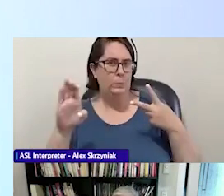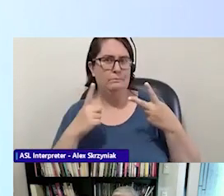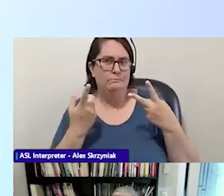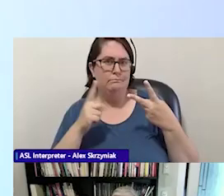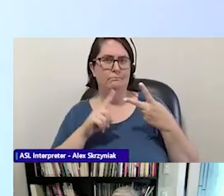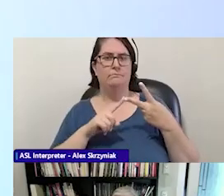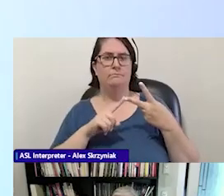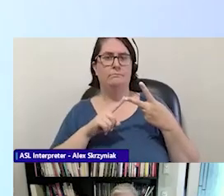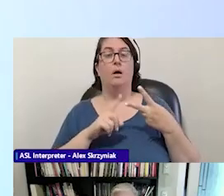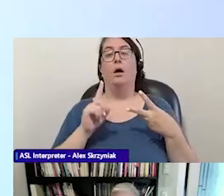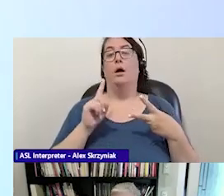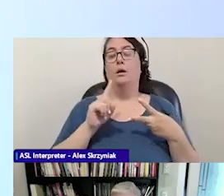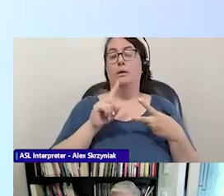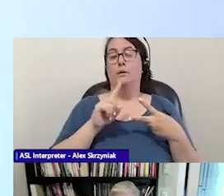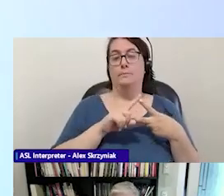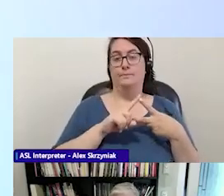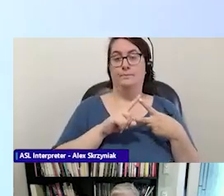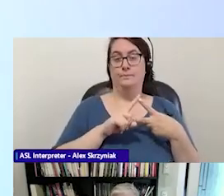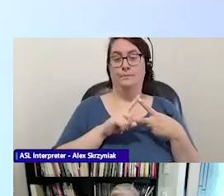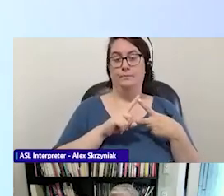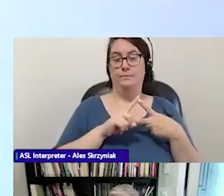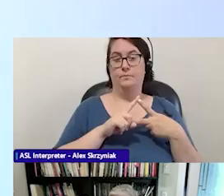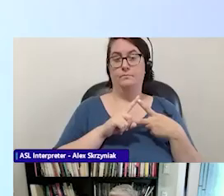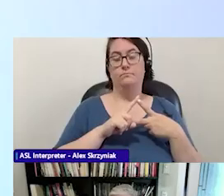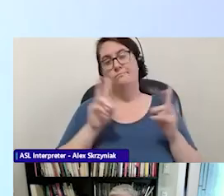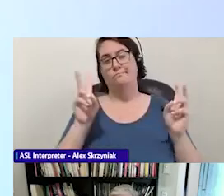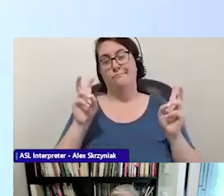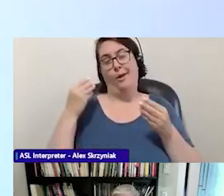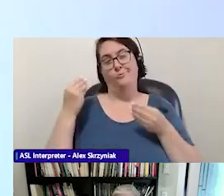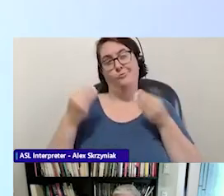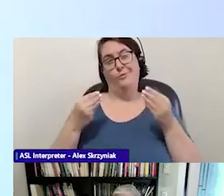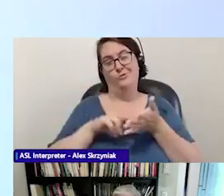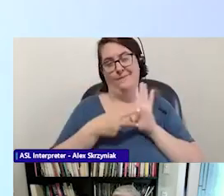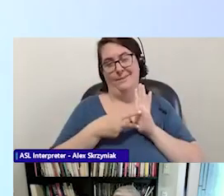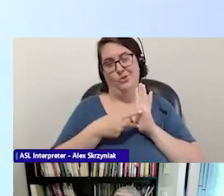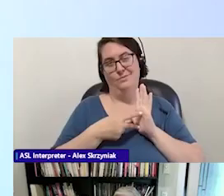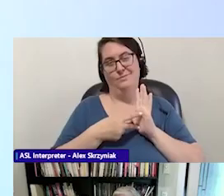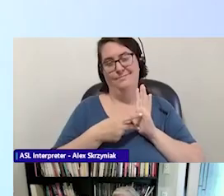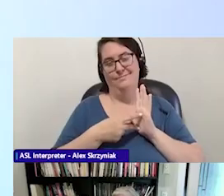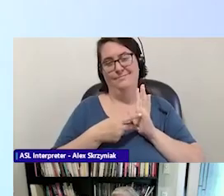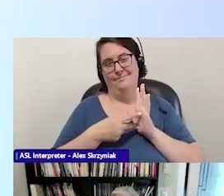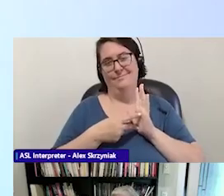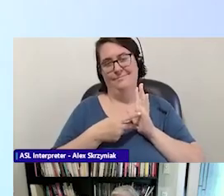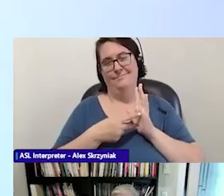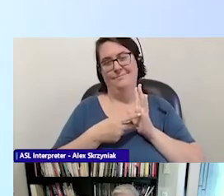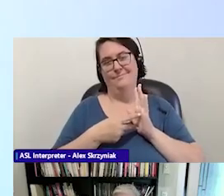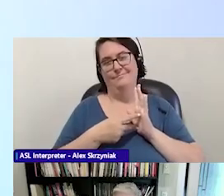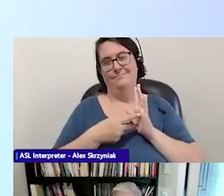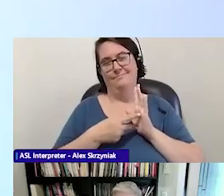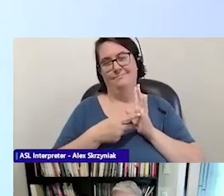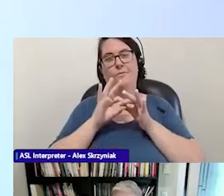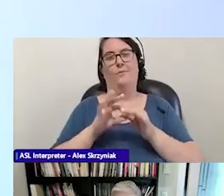on the fairly traditional definitions, those presented by the